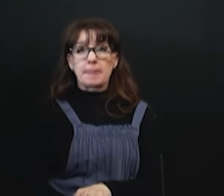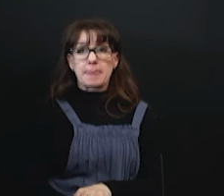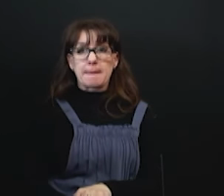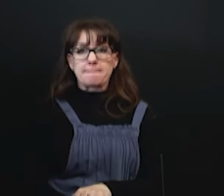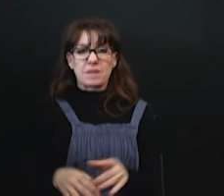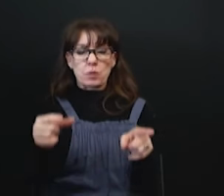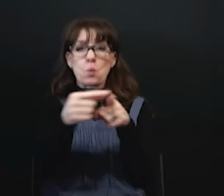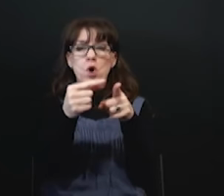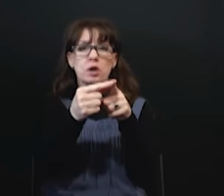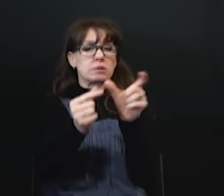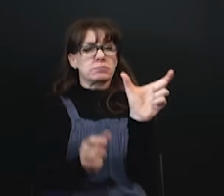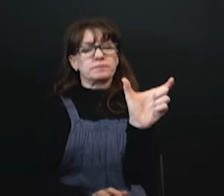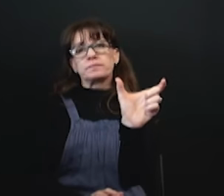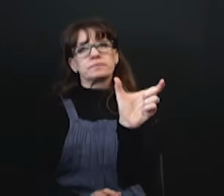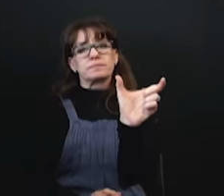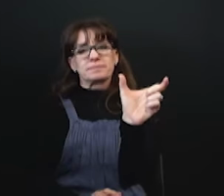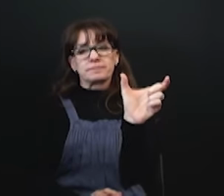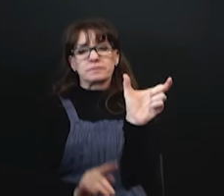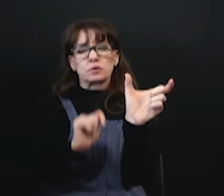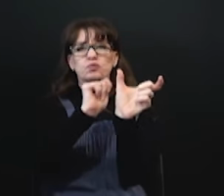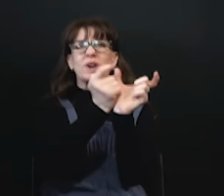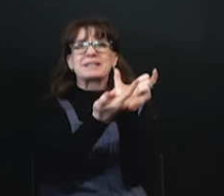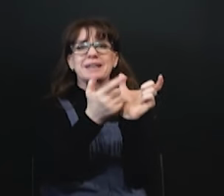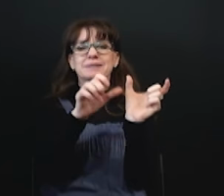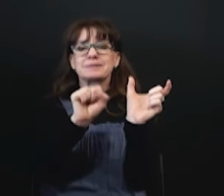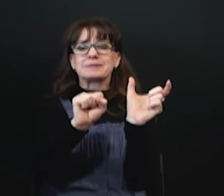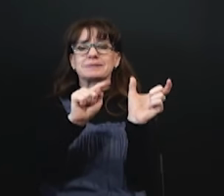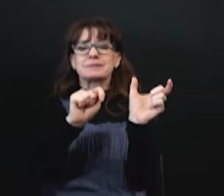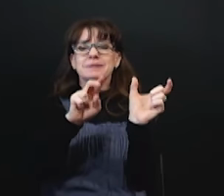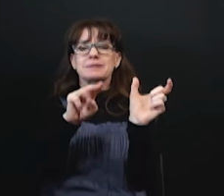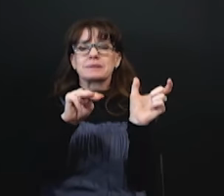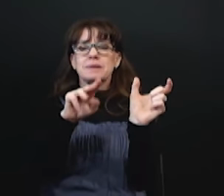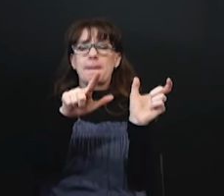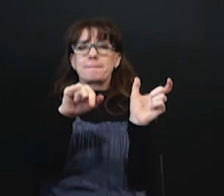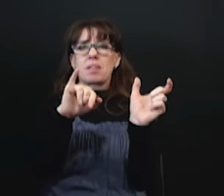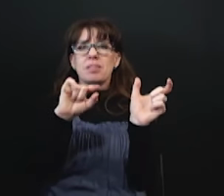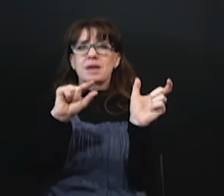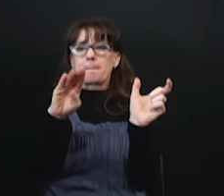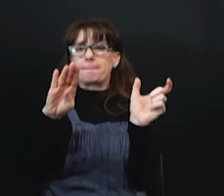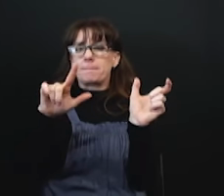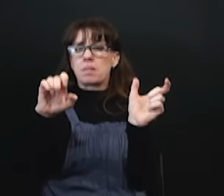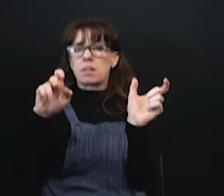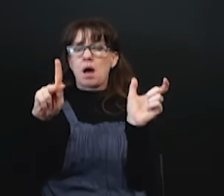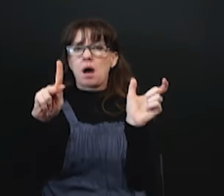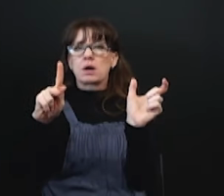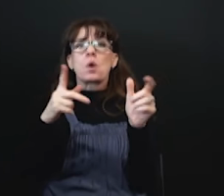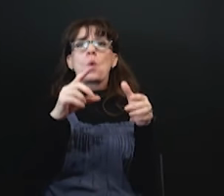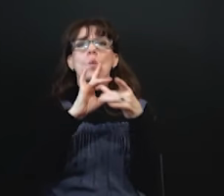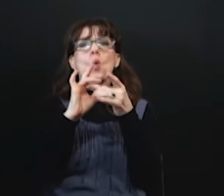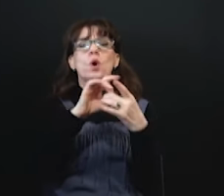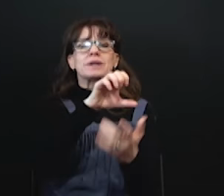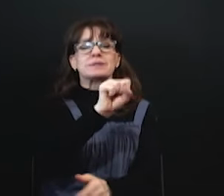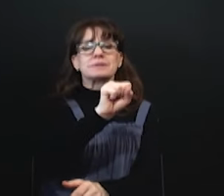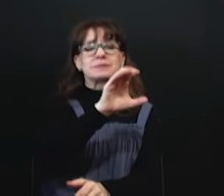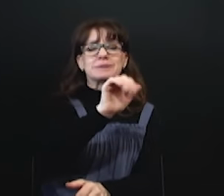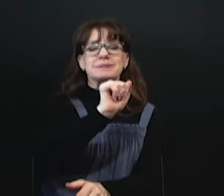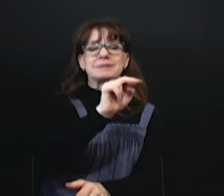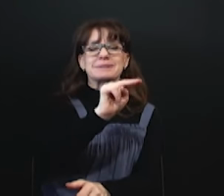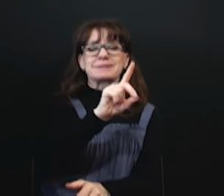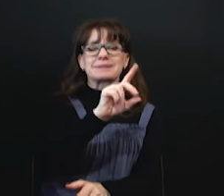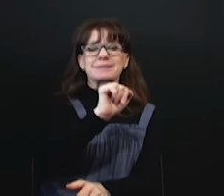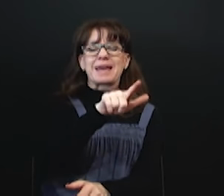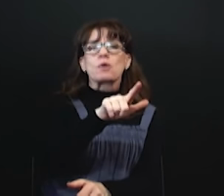The word there, we translate it as stumbling block. It's where we get our English word scandal. They were scandalized